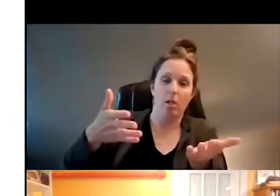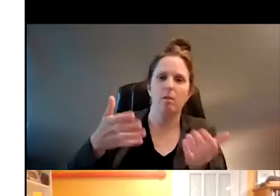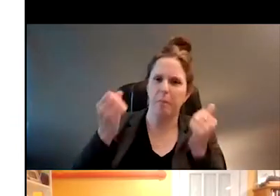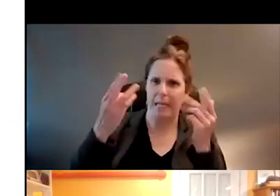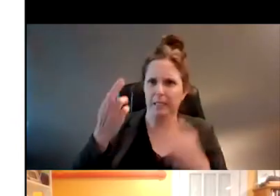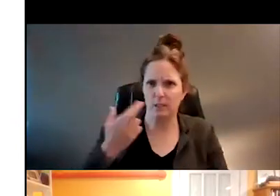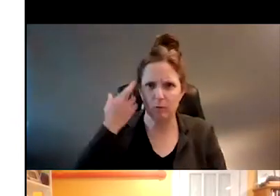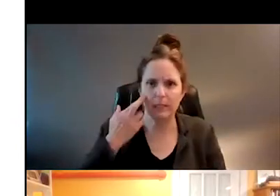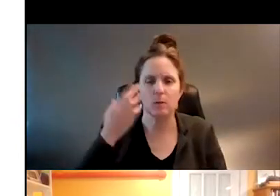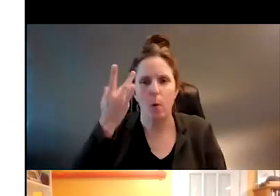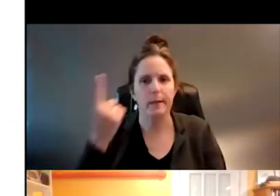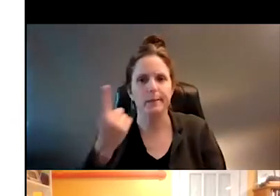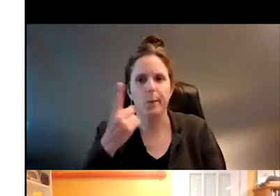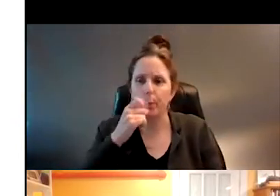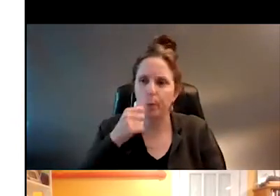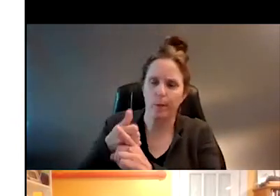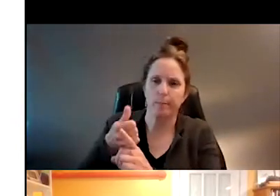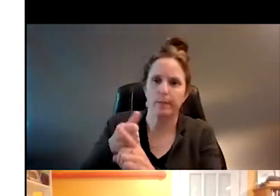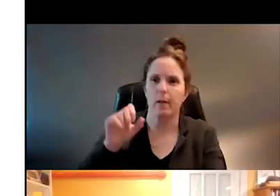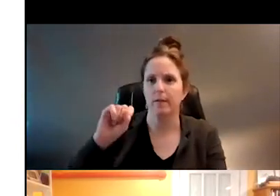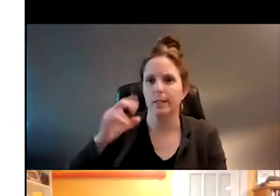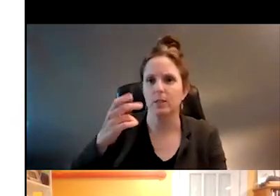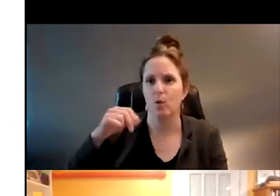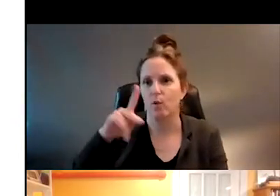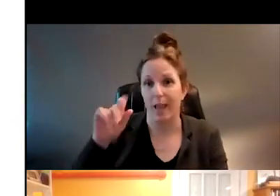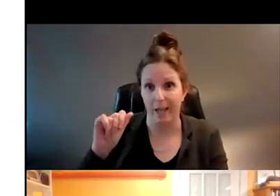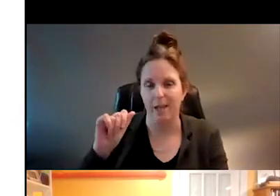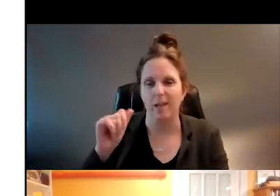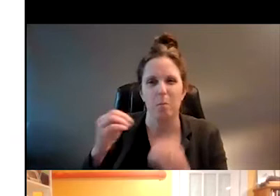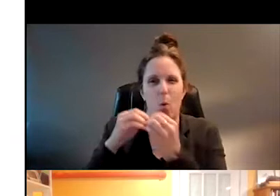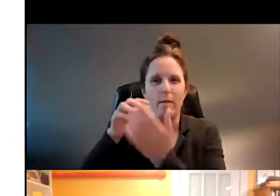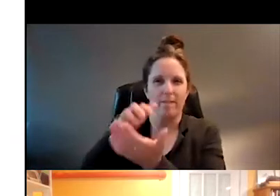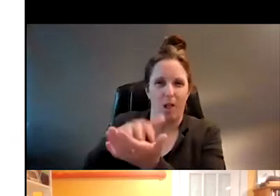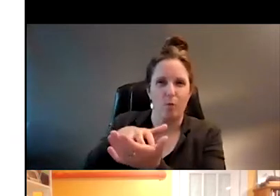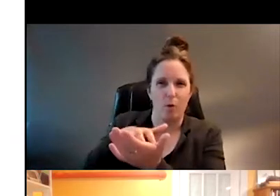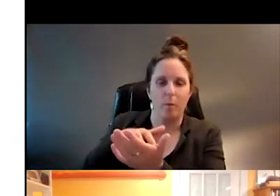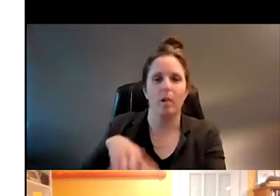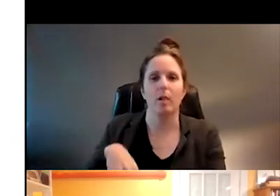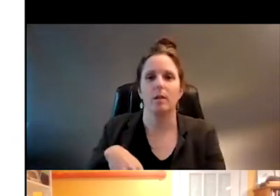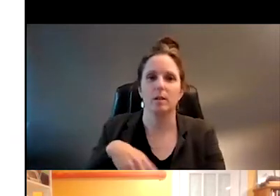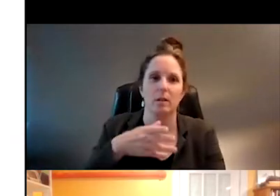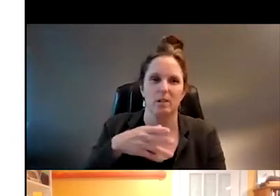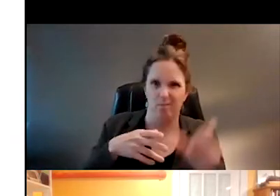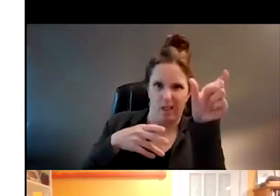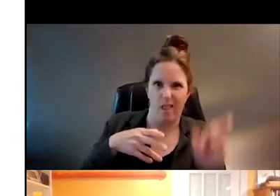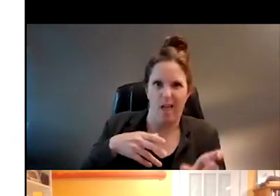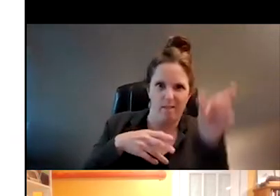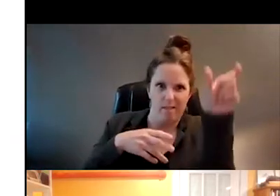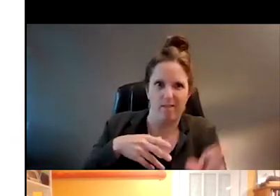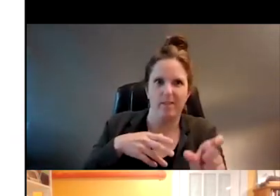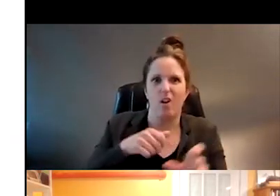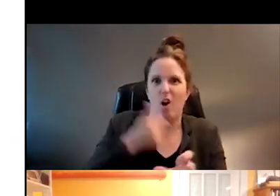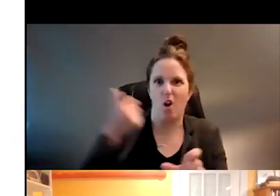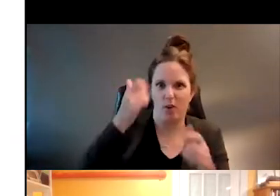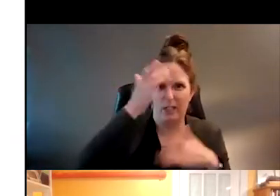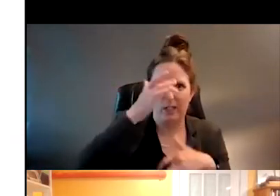vulnerable. The medical comorbidities on the left here on the slide, obesity, smoking, lung disease, diabetes are just other